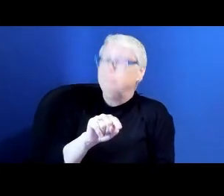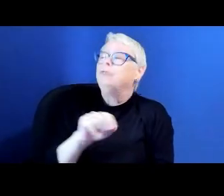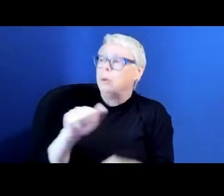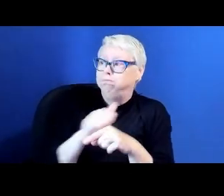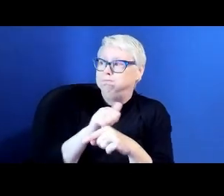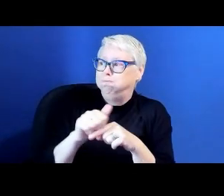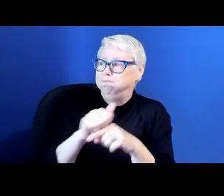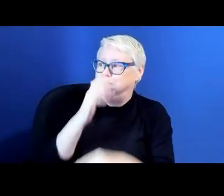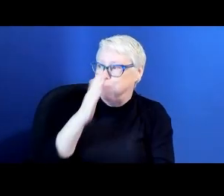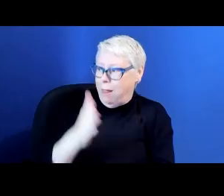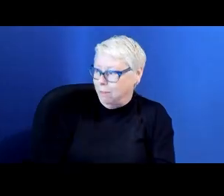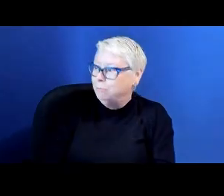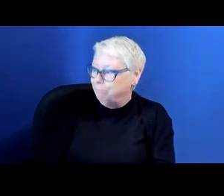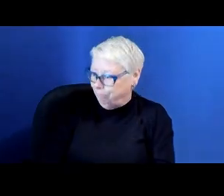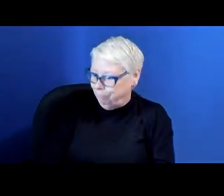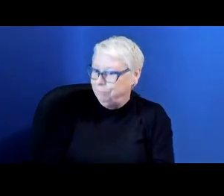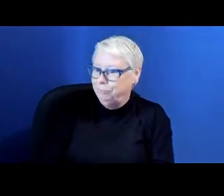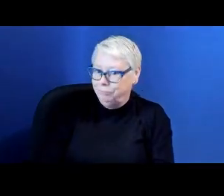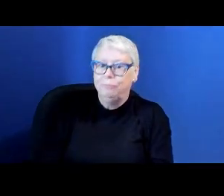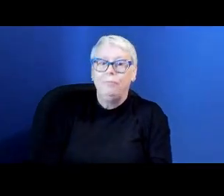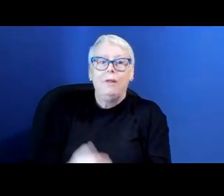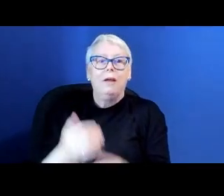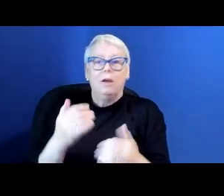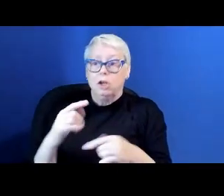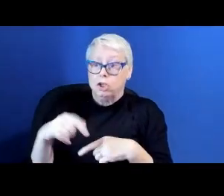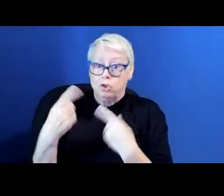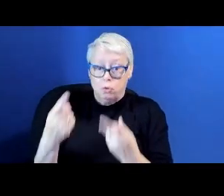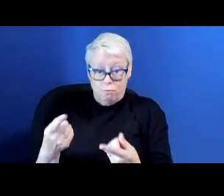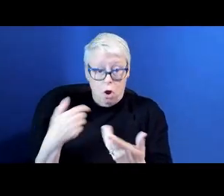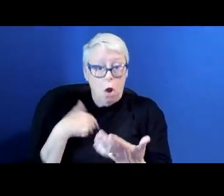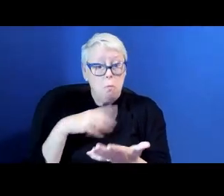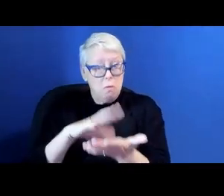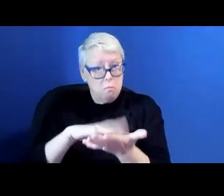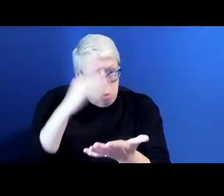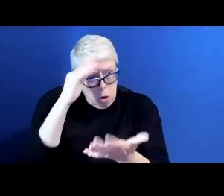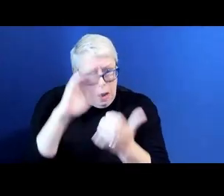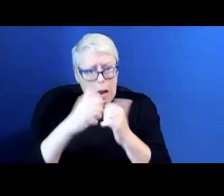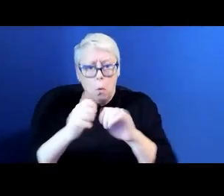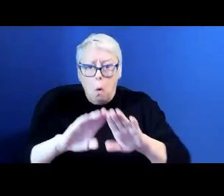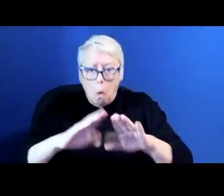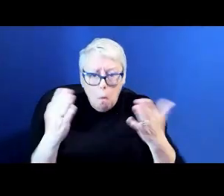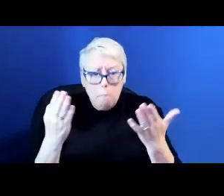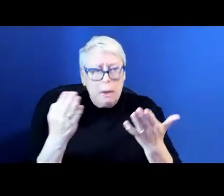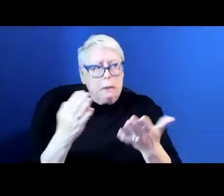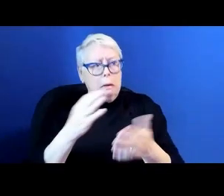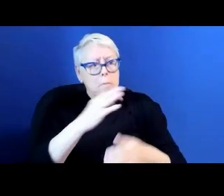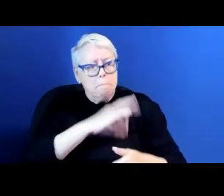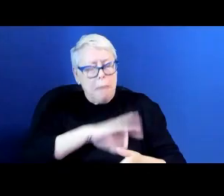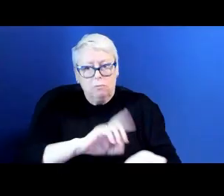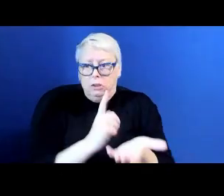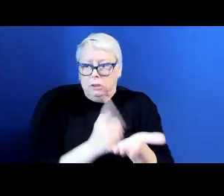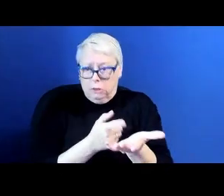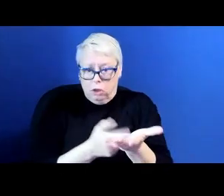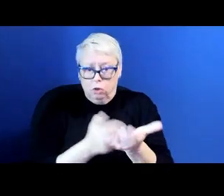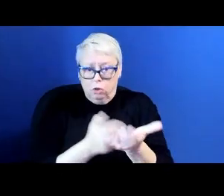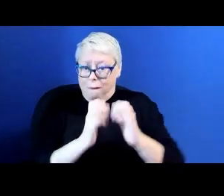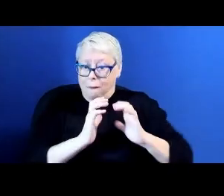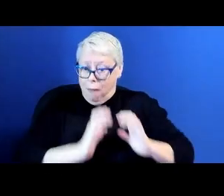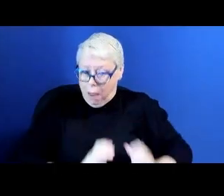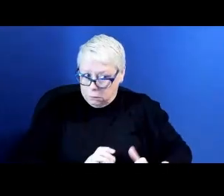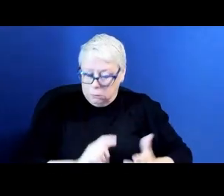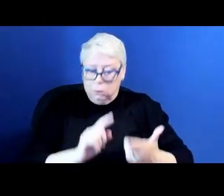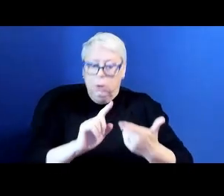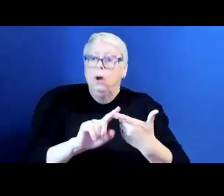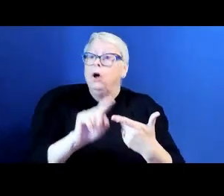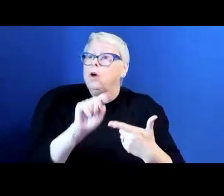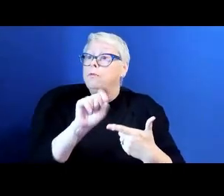practicing. We've learned how the conversation about benefits should happen, navigating the tool and use the tool